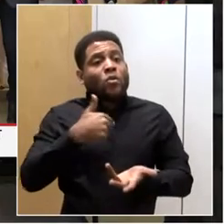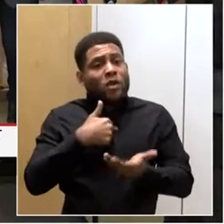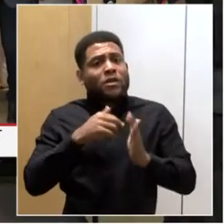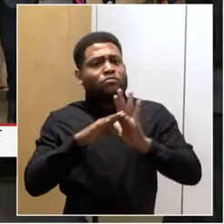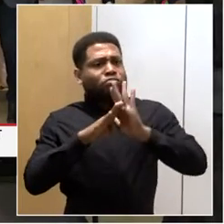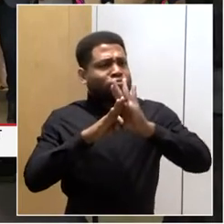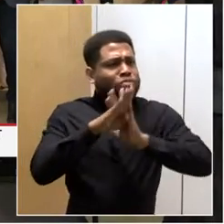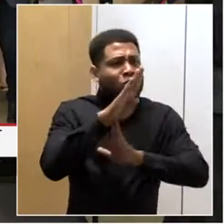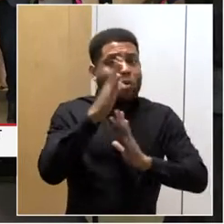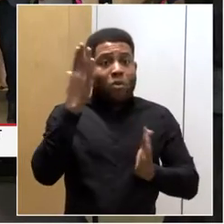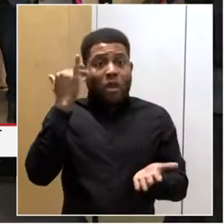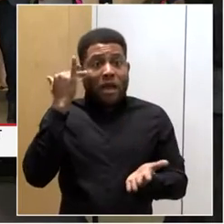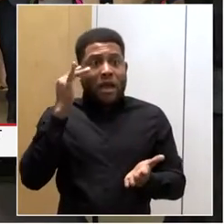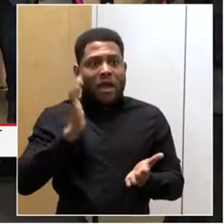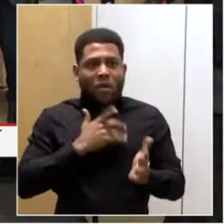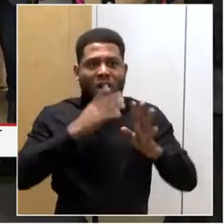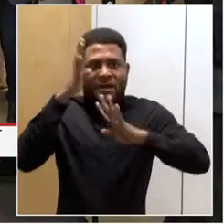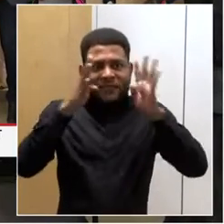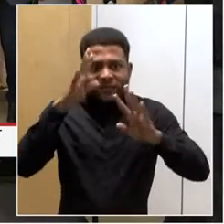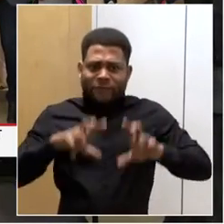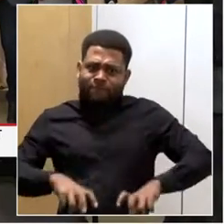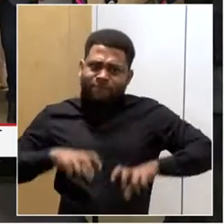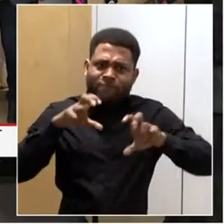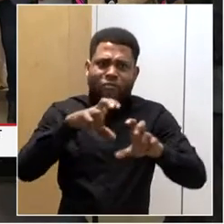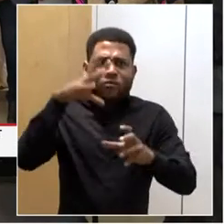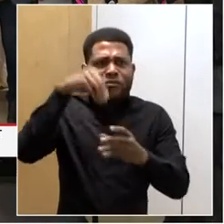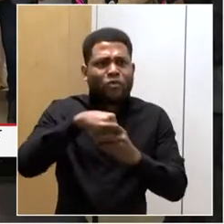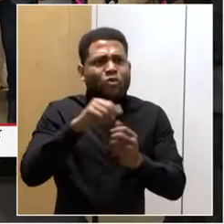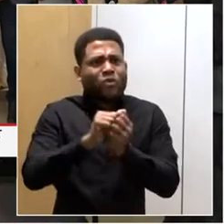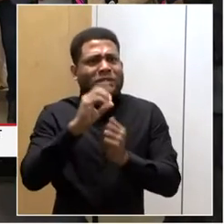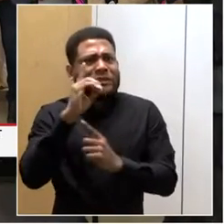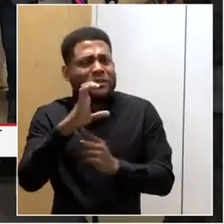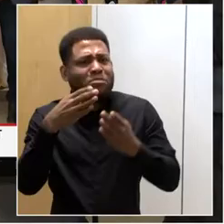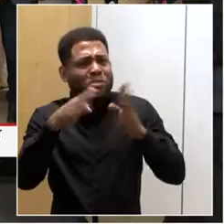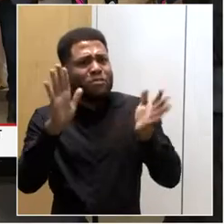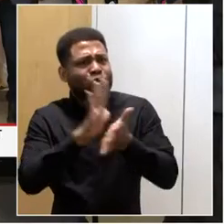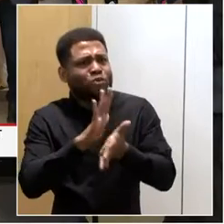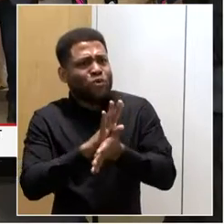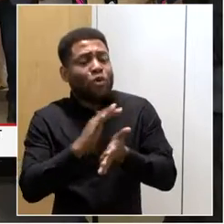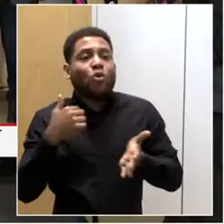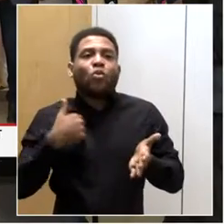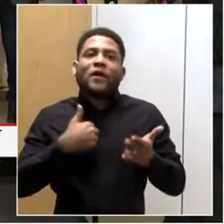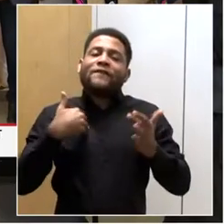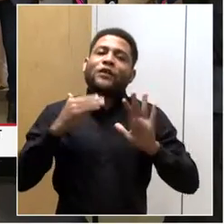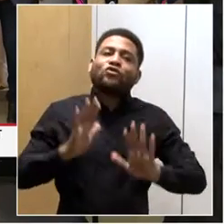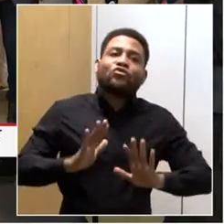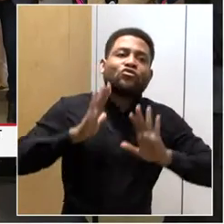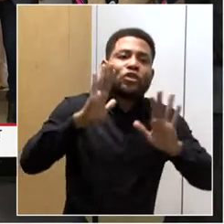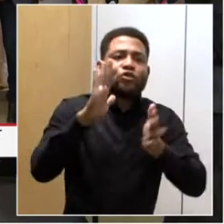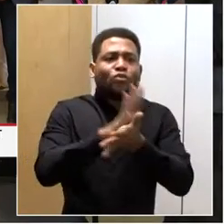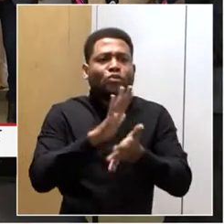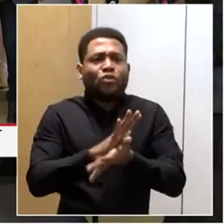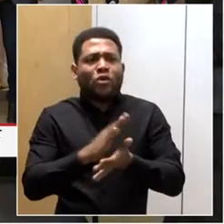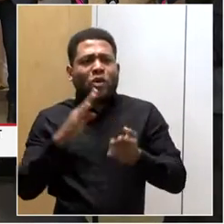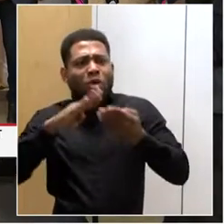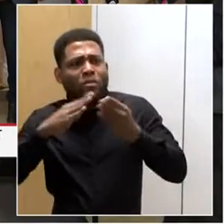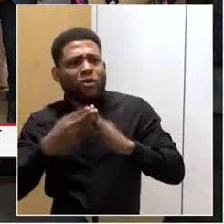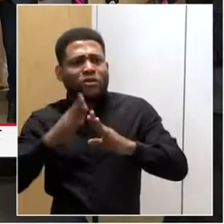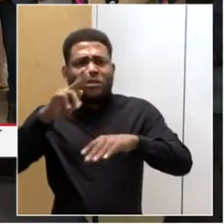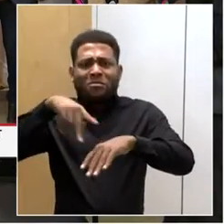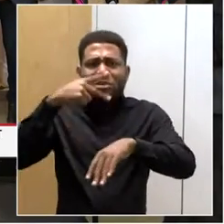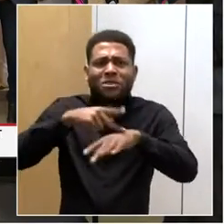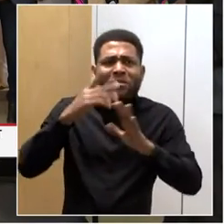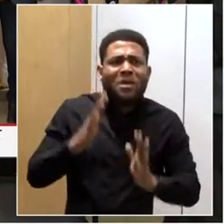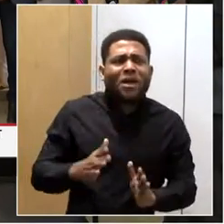Schools. We have tremendous school communities, outstanding principals, and they all have